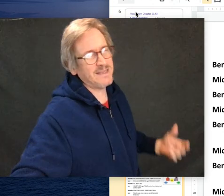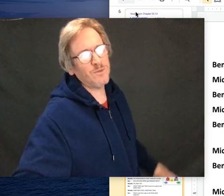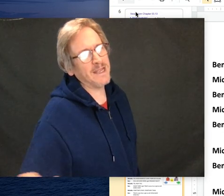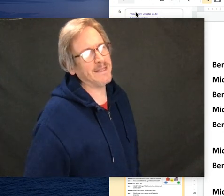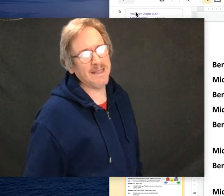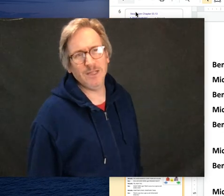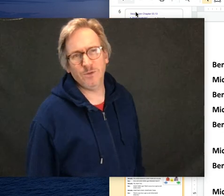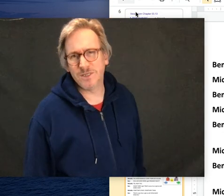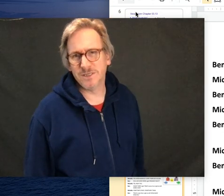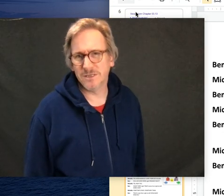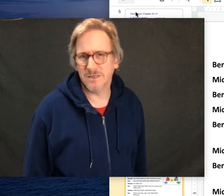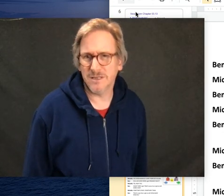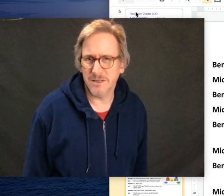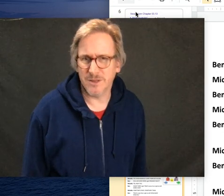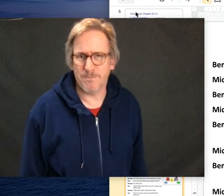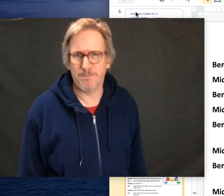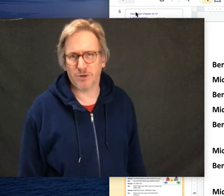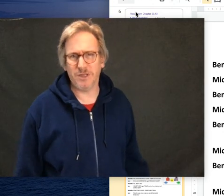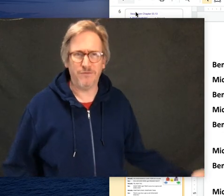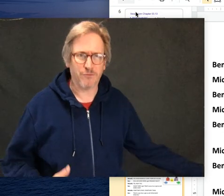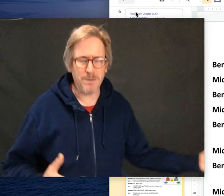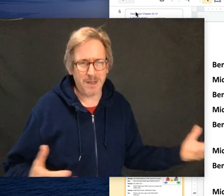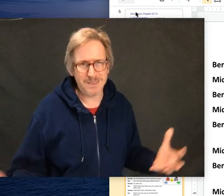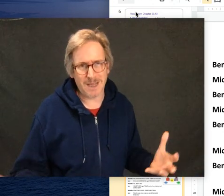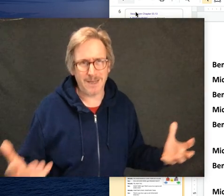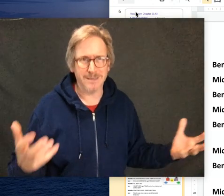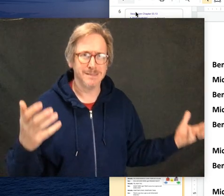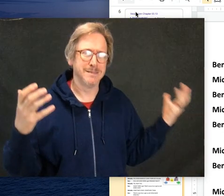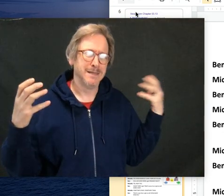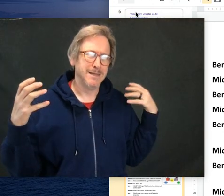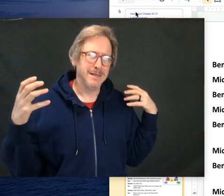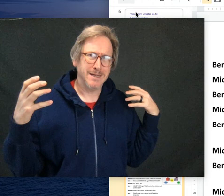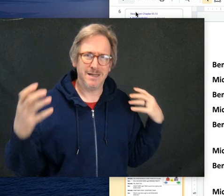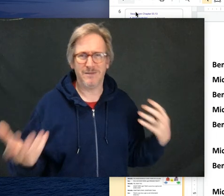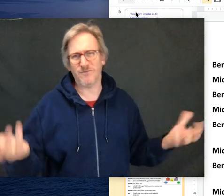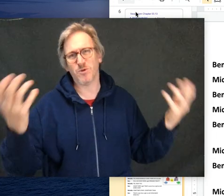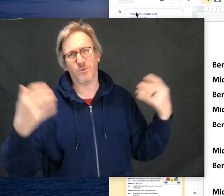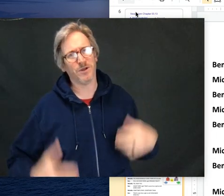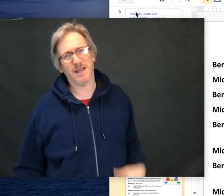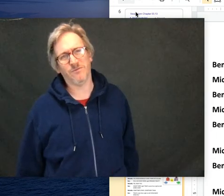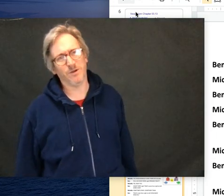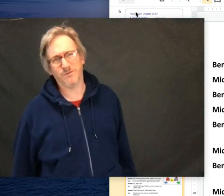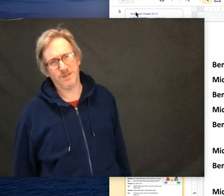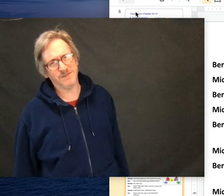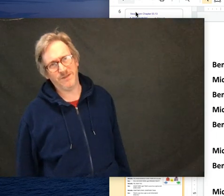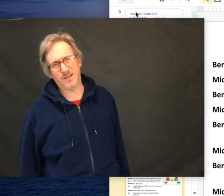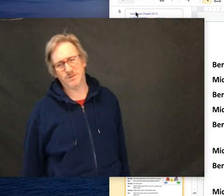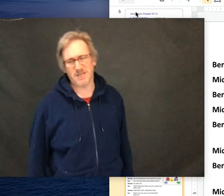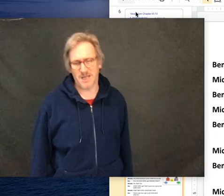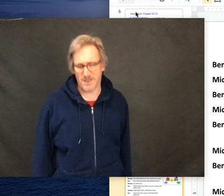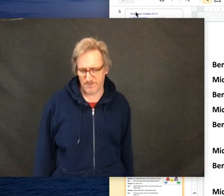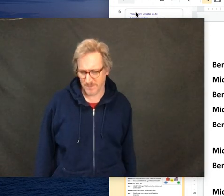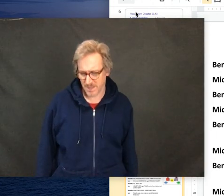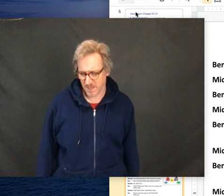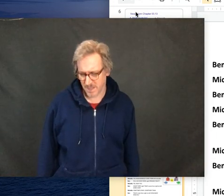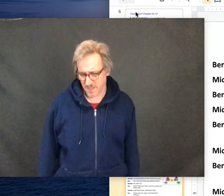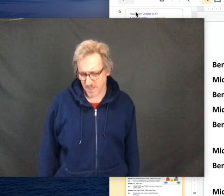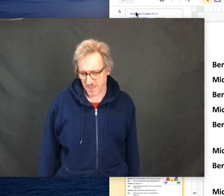I don't like that they use the Berkeley Fremont signs from Northern California for these videos.